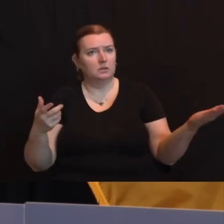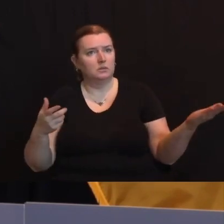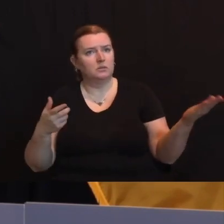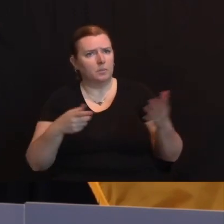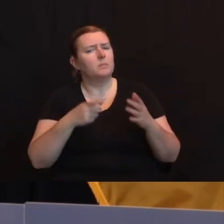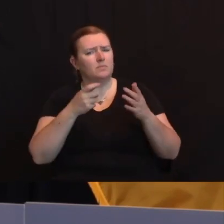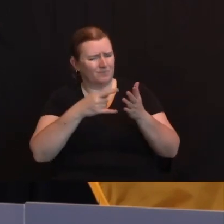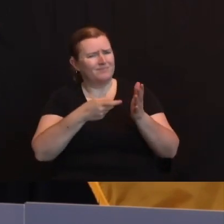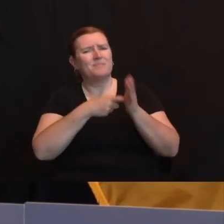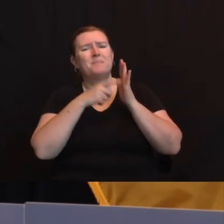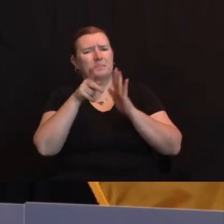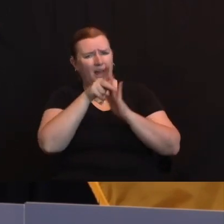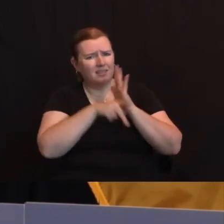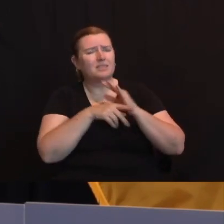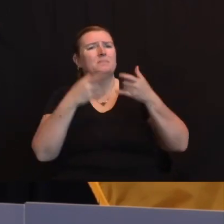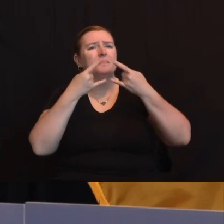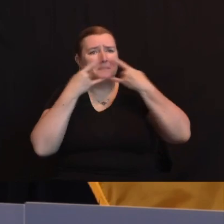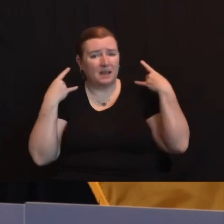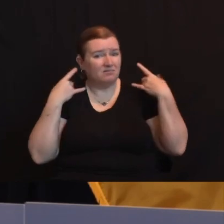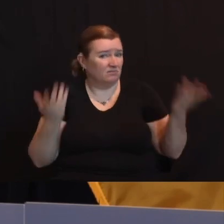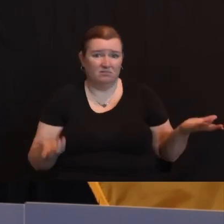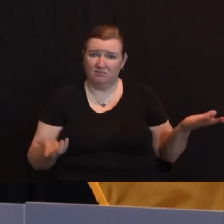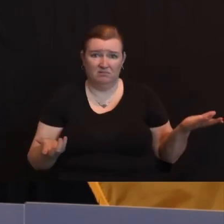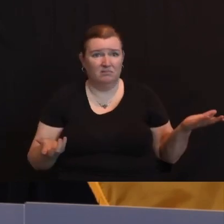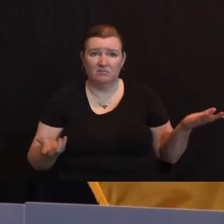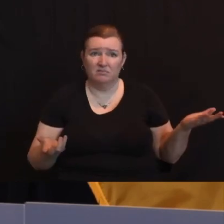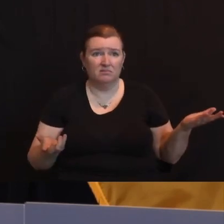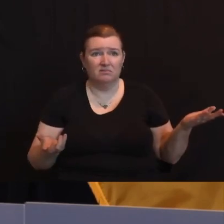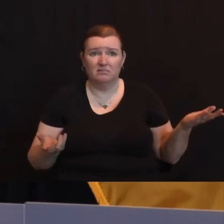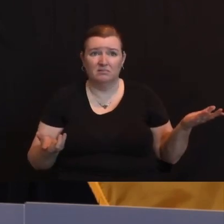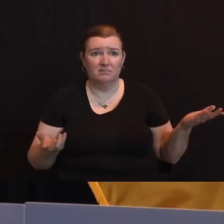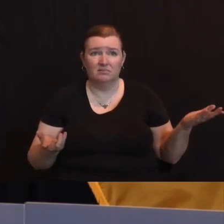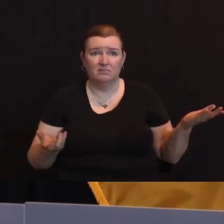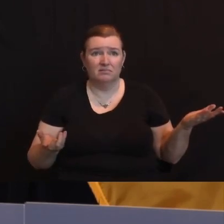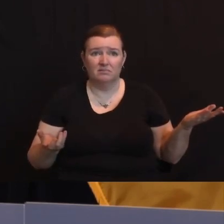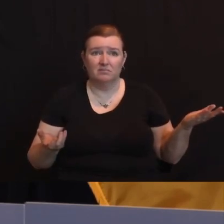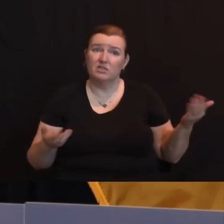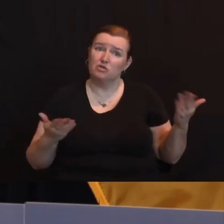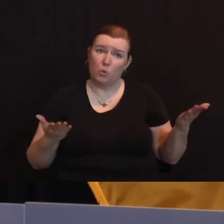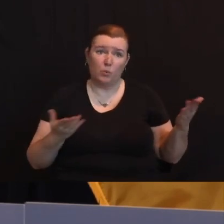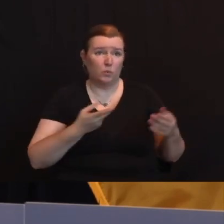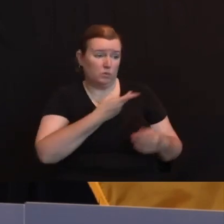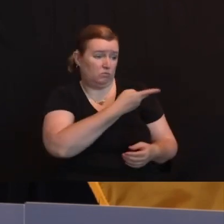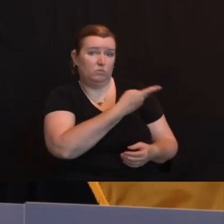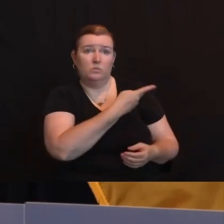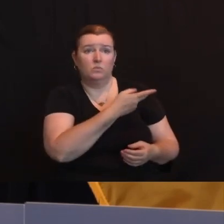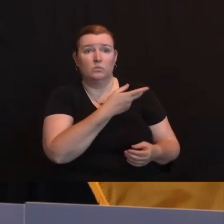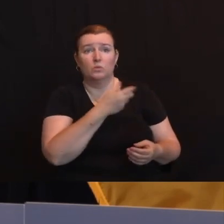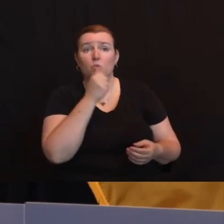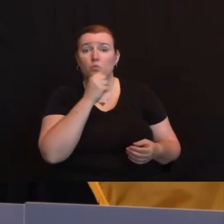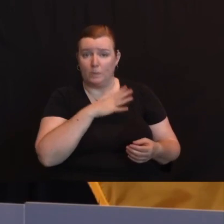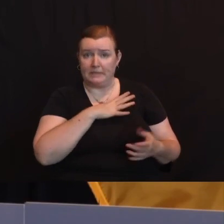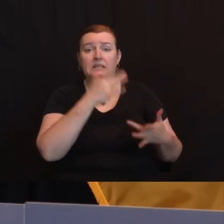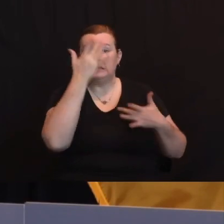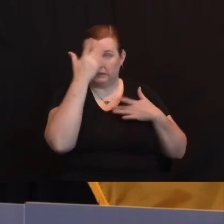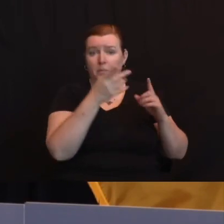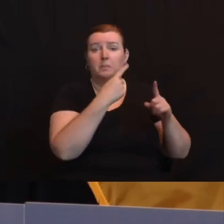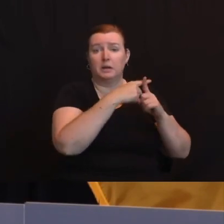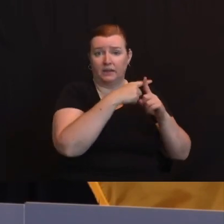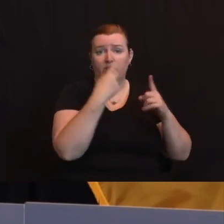were household contacts of those two cases, the two stylists who were ill that got ill, but none of